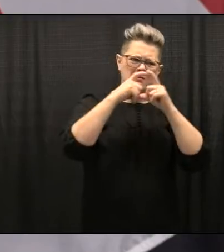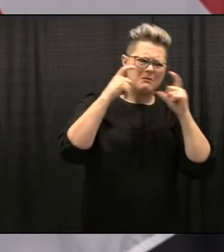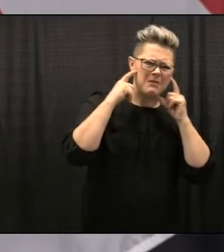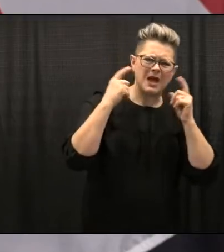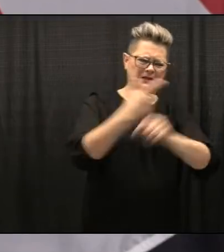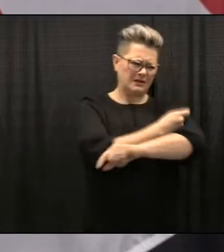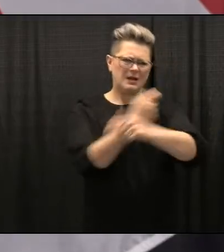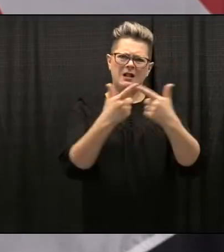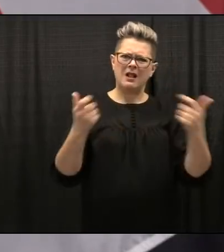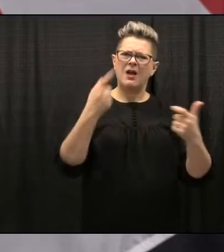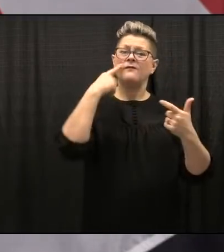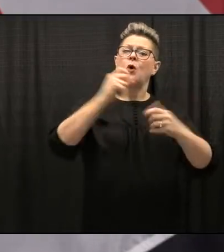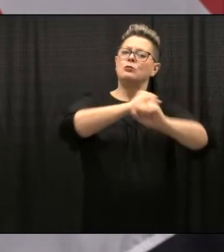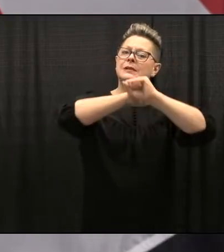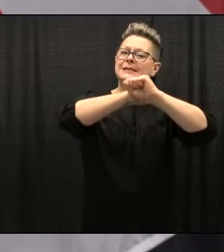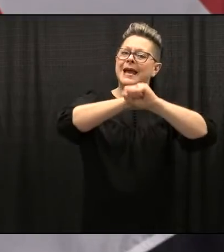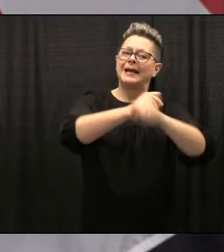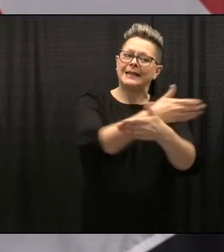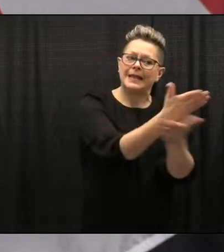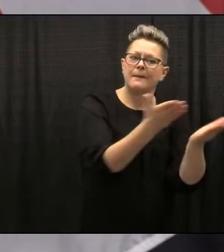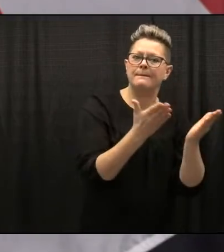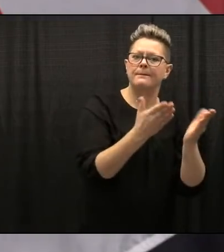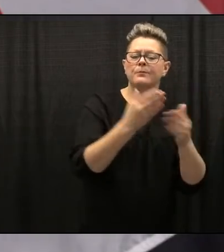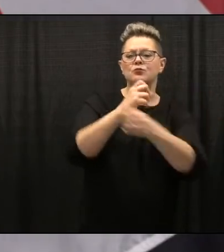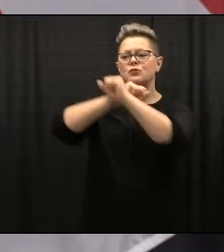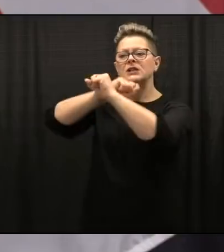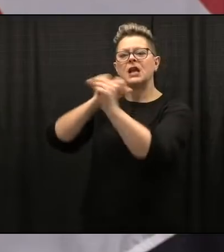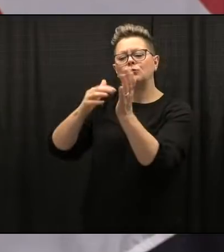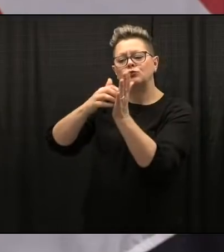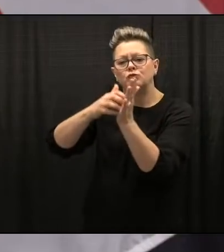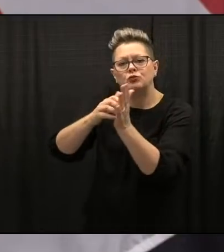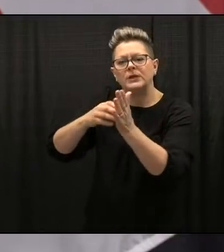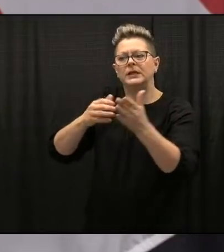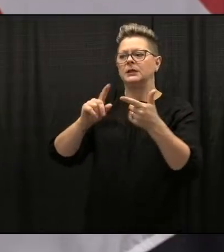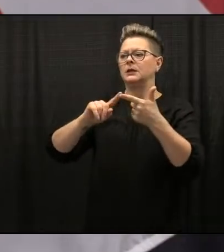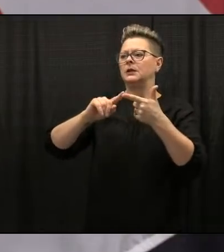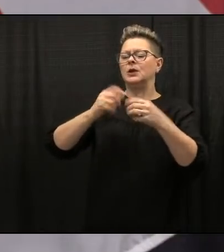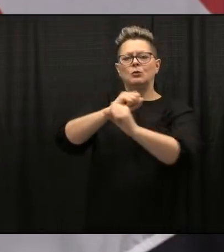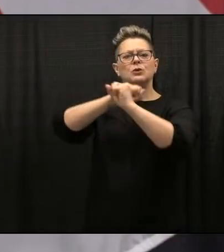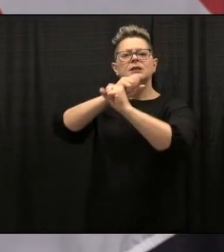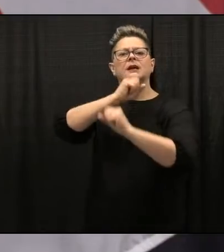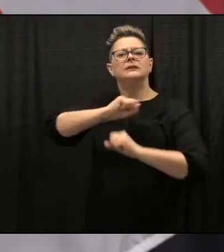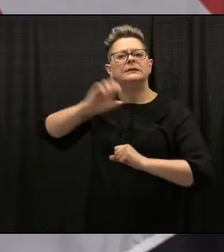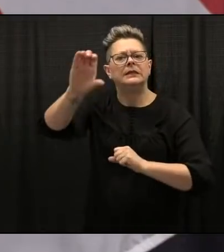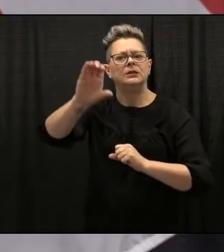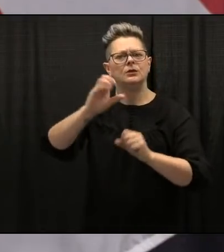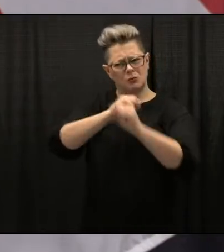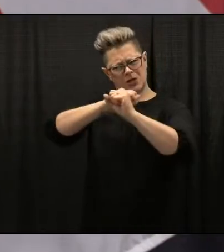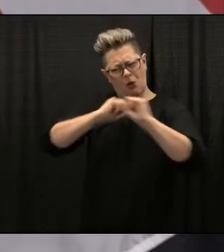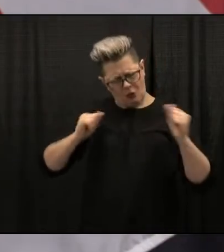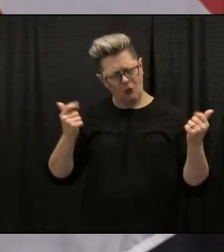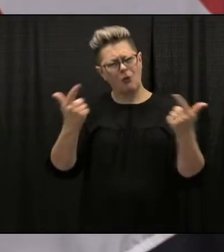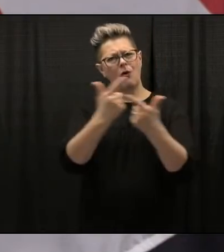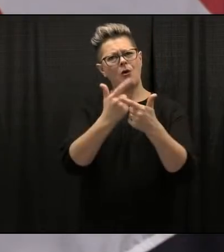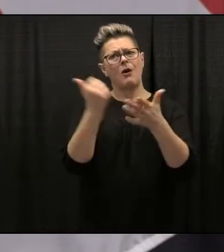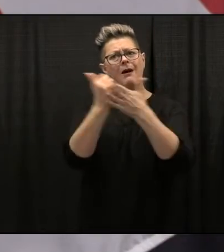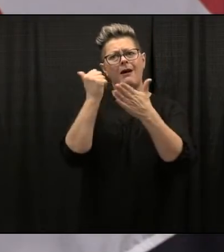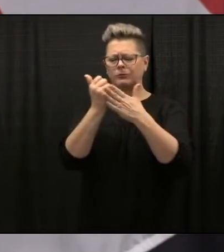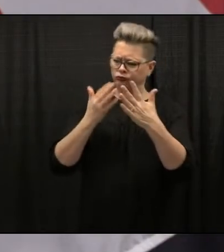them freedom. To protect the vulnerable, the elderly, everyone, to help us all get through